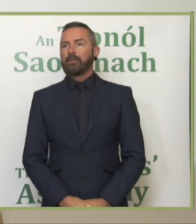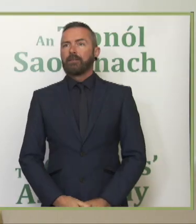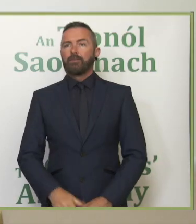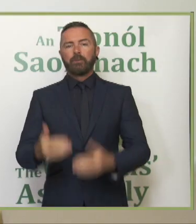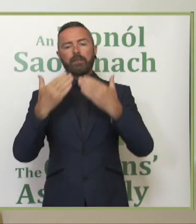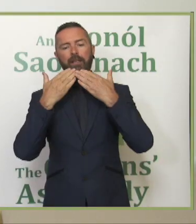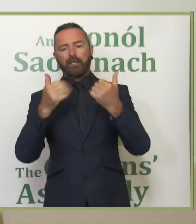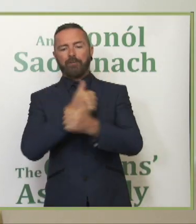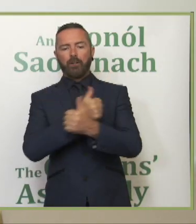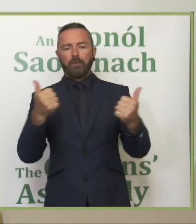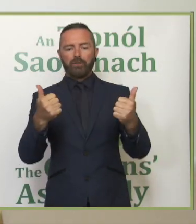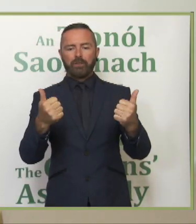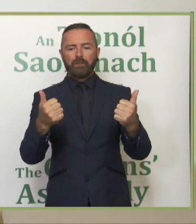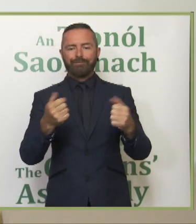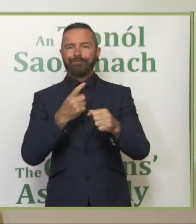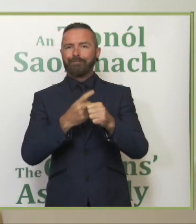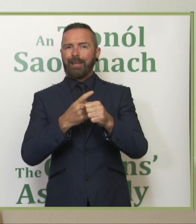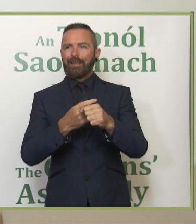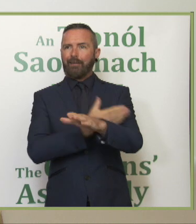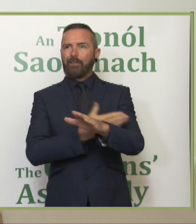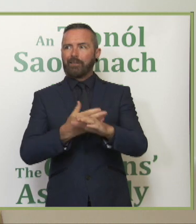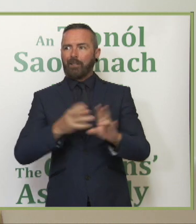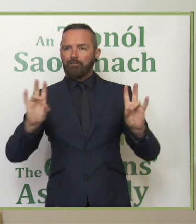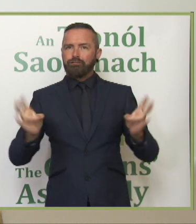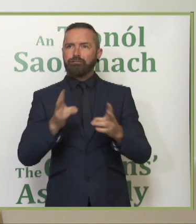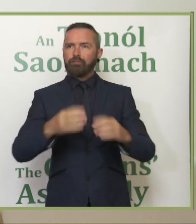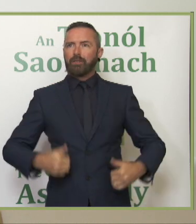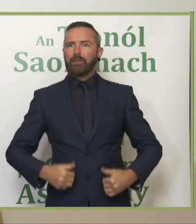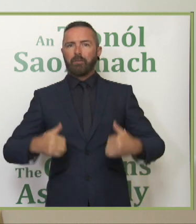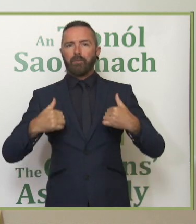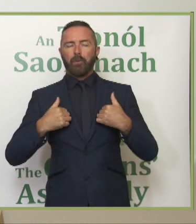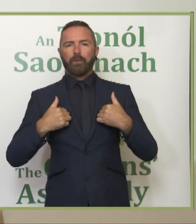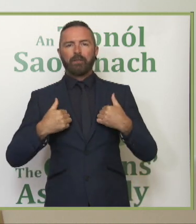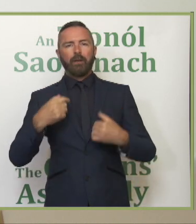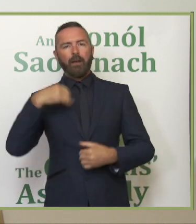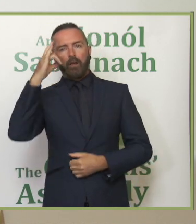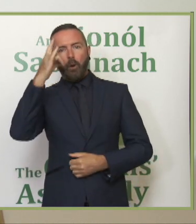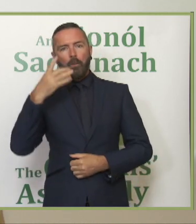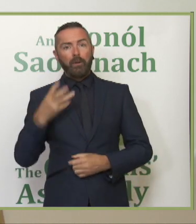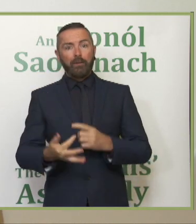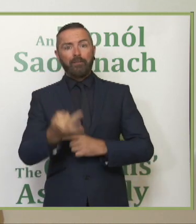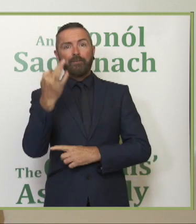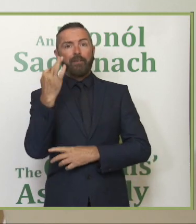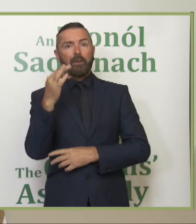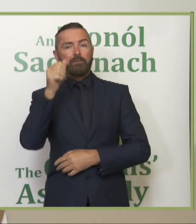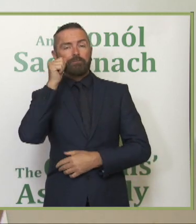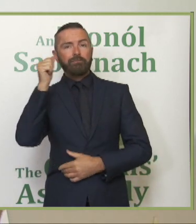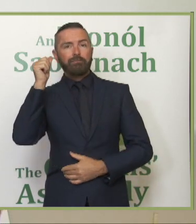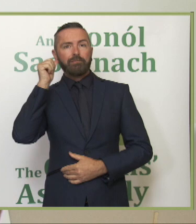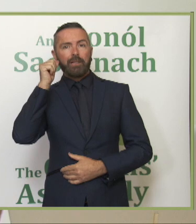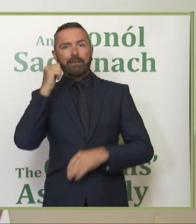Thank you very much, everybody, for again starting very promptly this morning. And I hope that you found